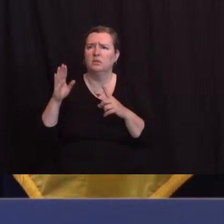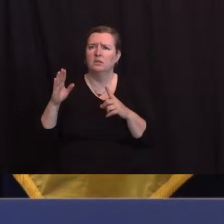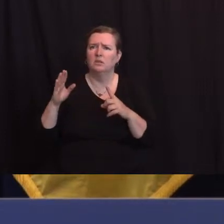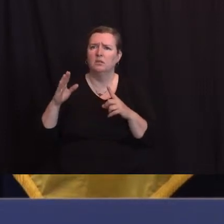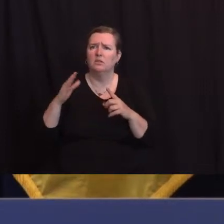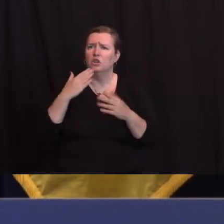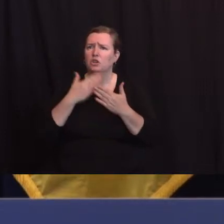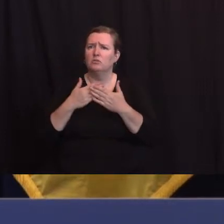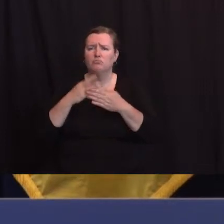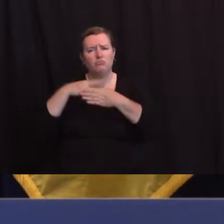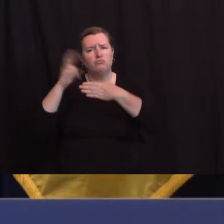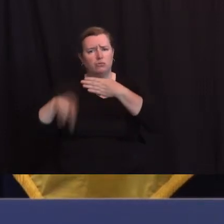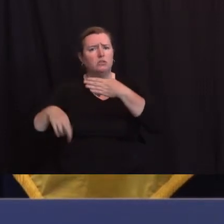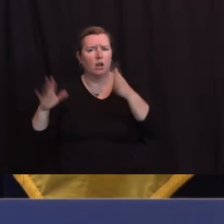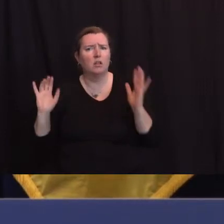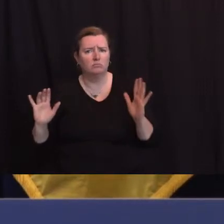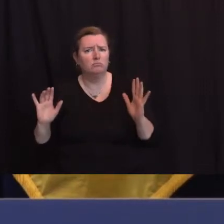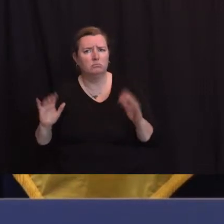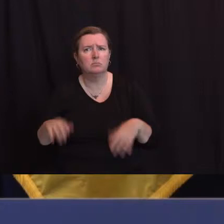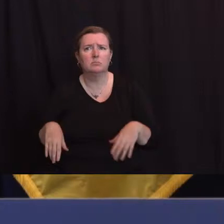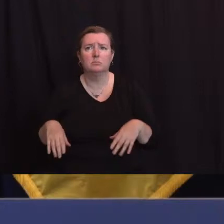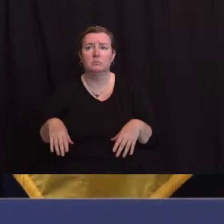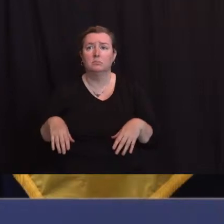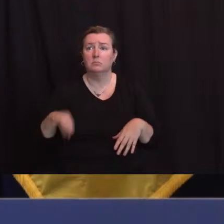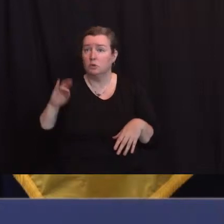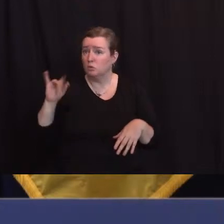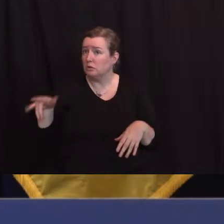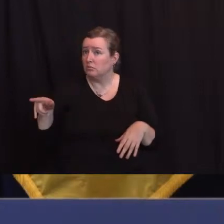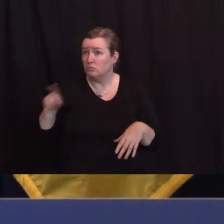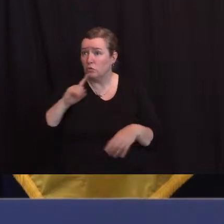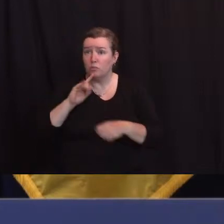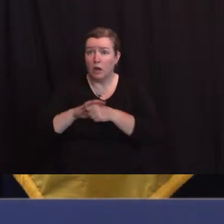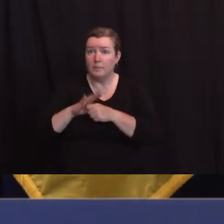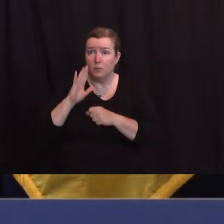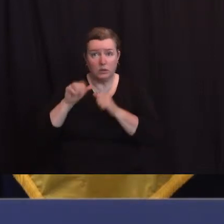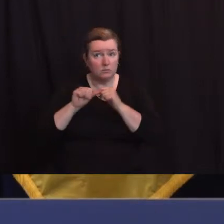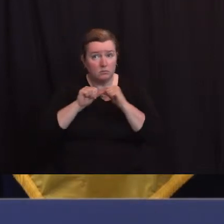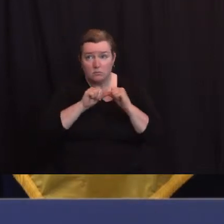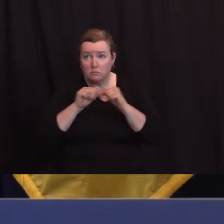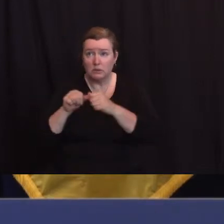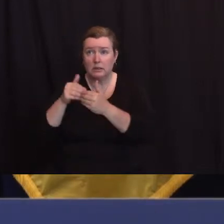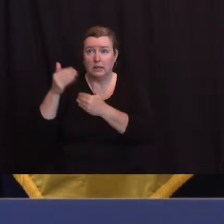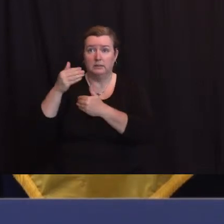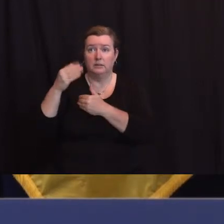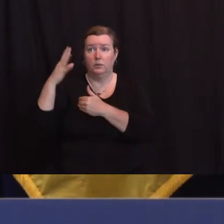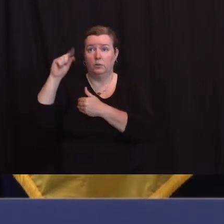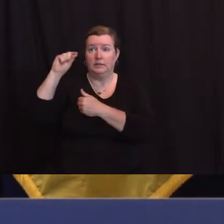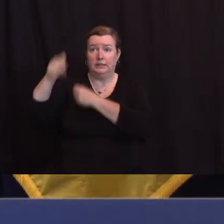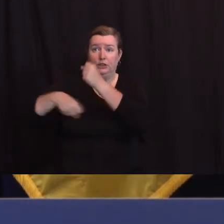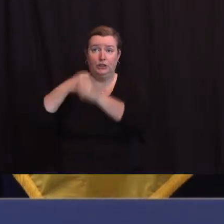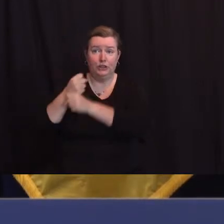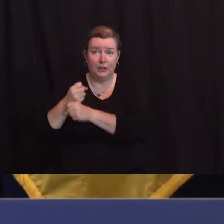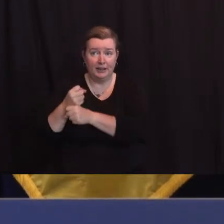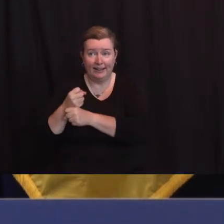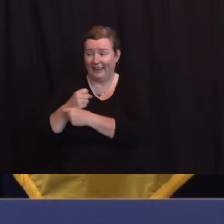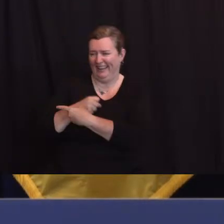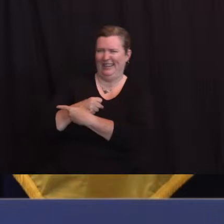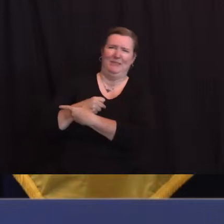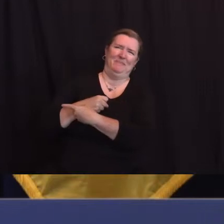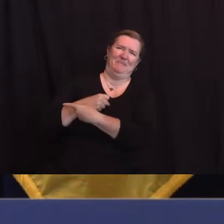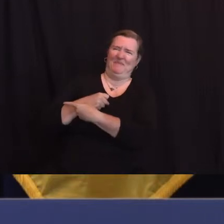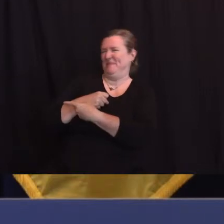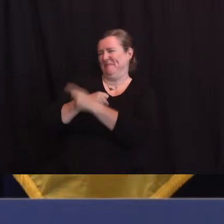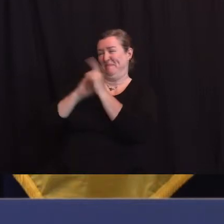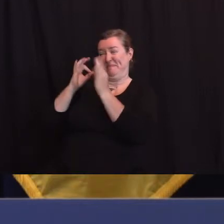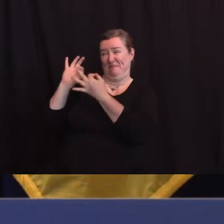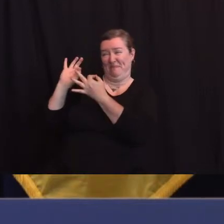Judy has agreed to stay on as commissioner for the next 20 years, which we're making news here today. And I